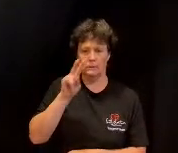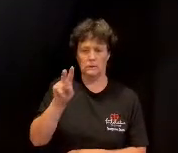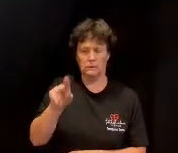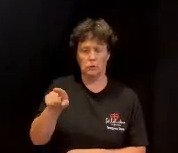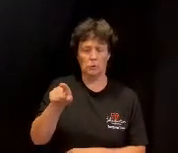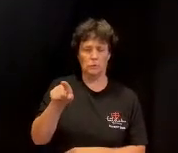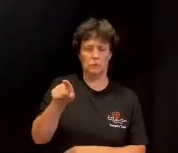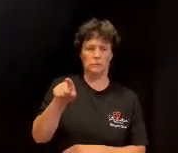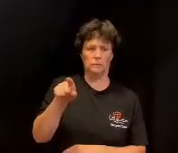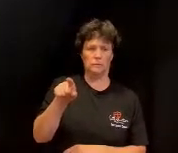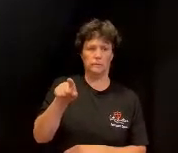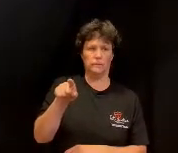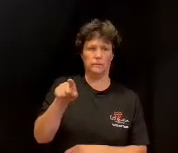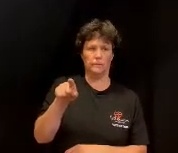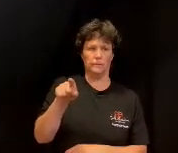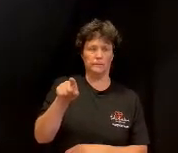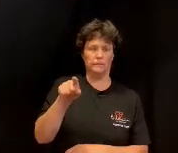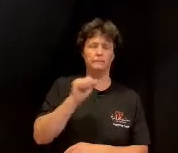I see you.